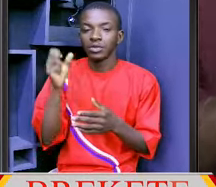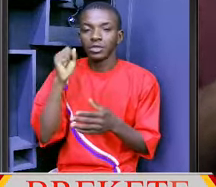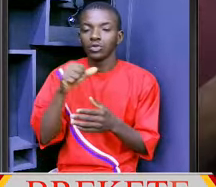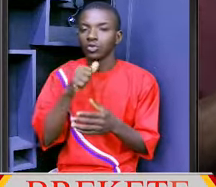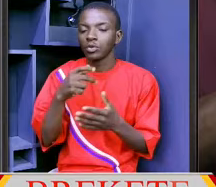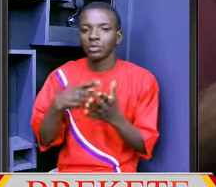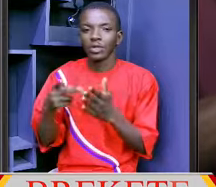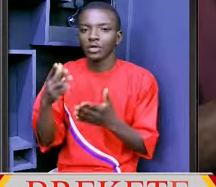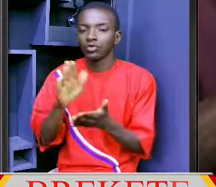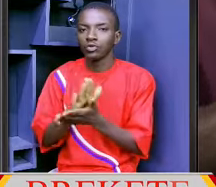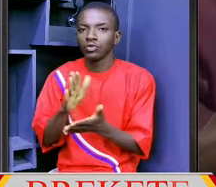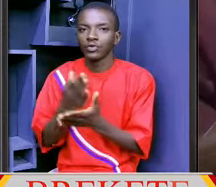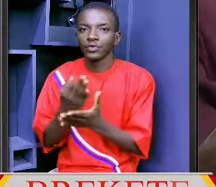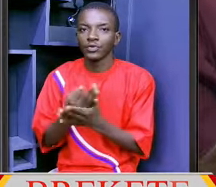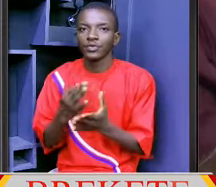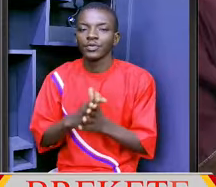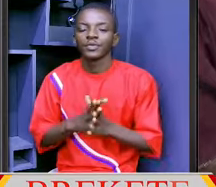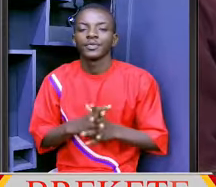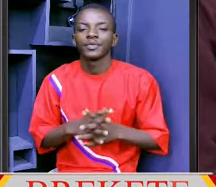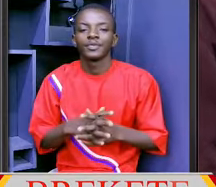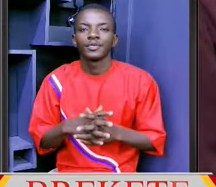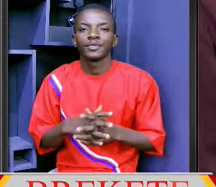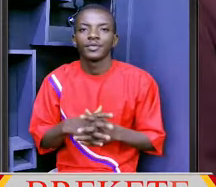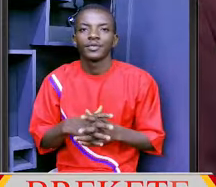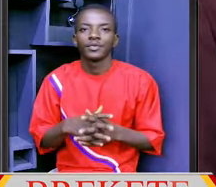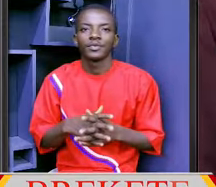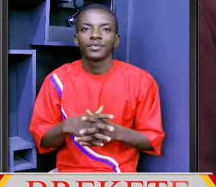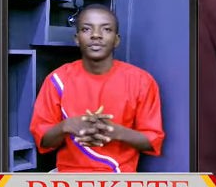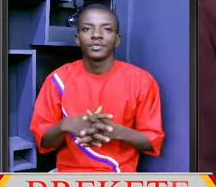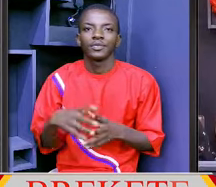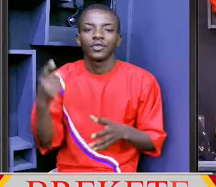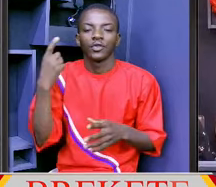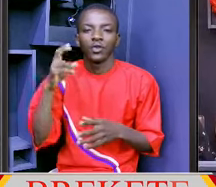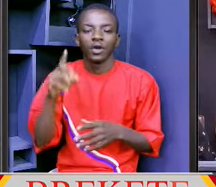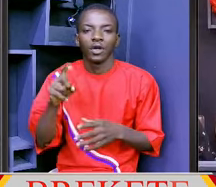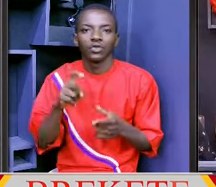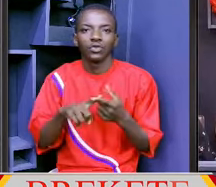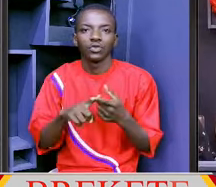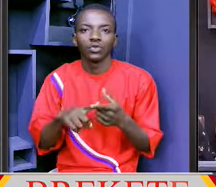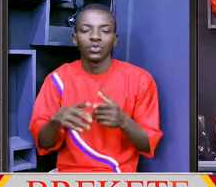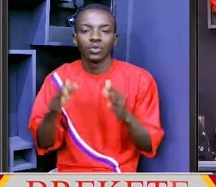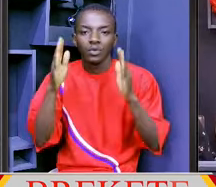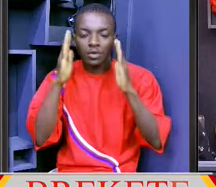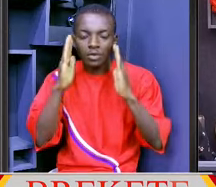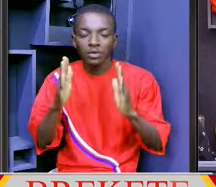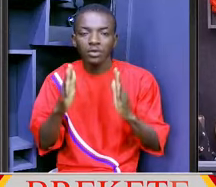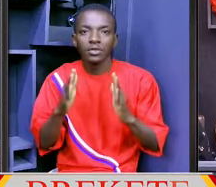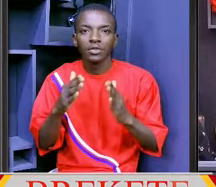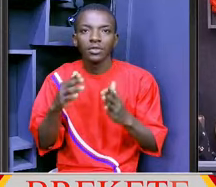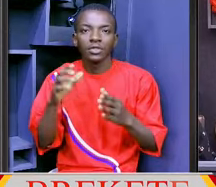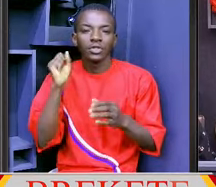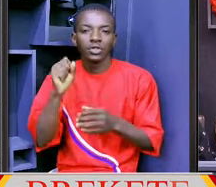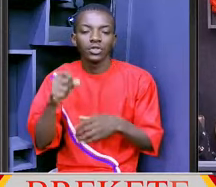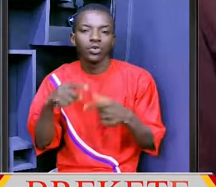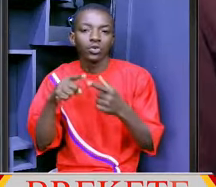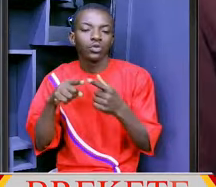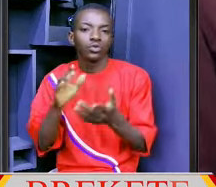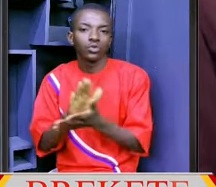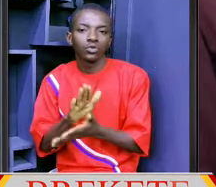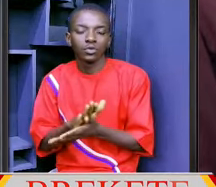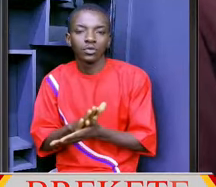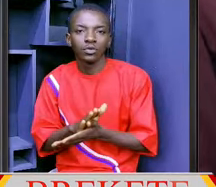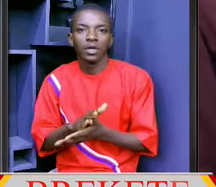waiting, thank you. Waiting remain now for her to pay attention, make she go